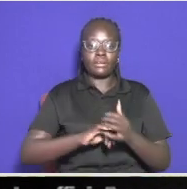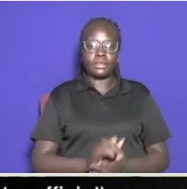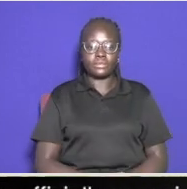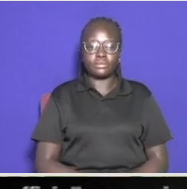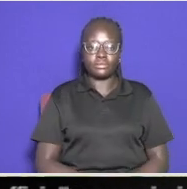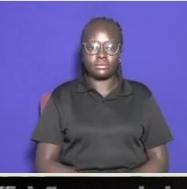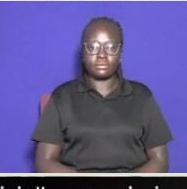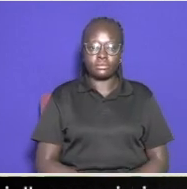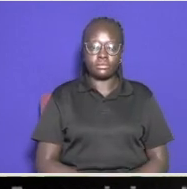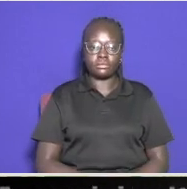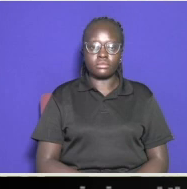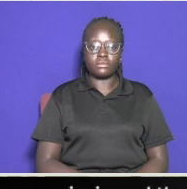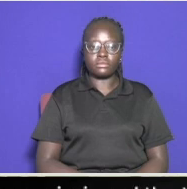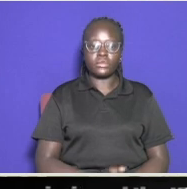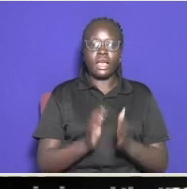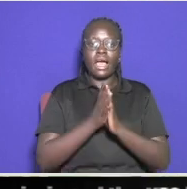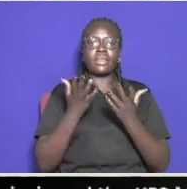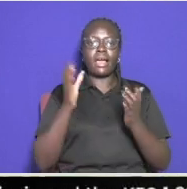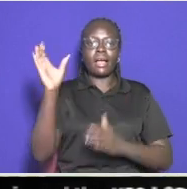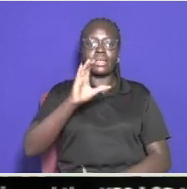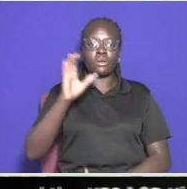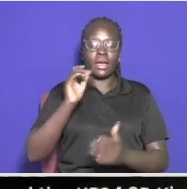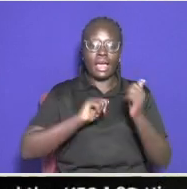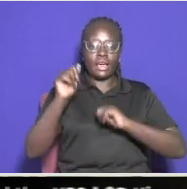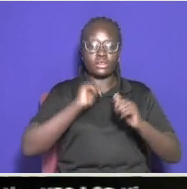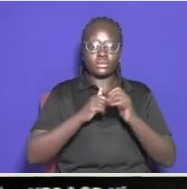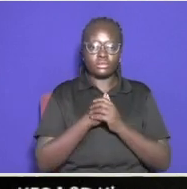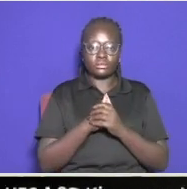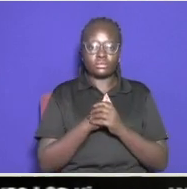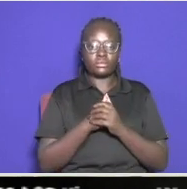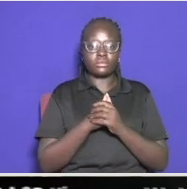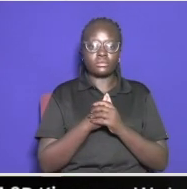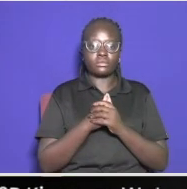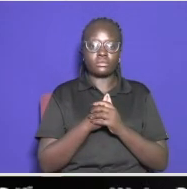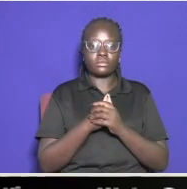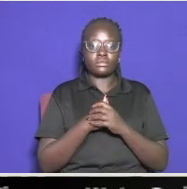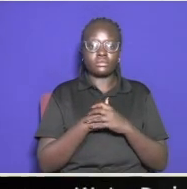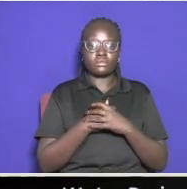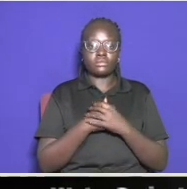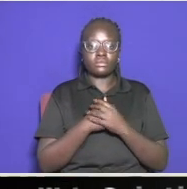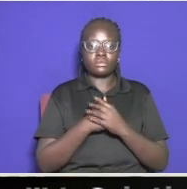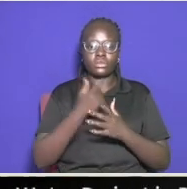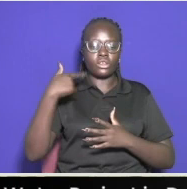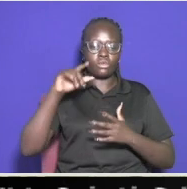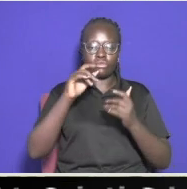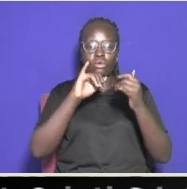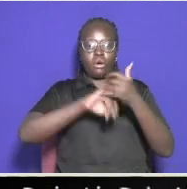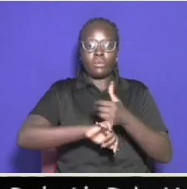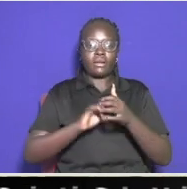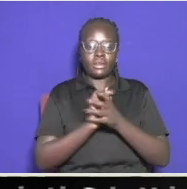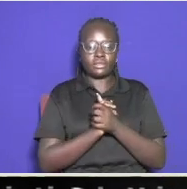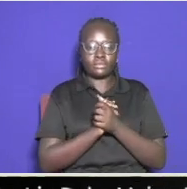deliveries, and basically the customer interaction side of things, as she does the production. We've been together in this